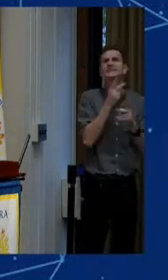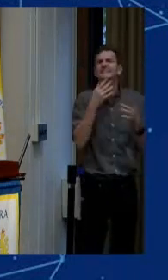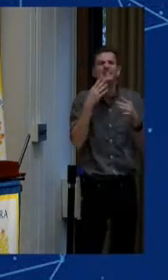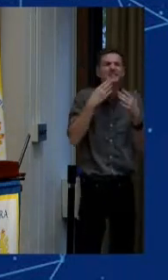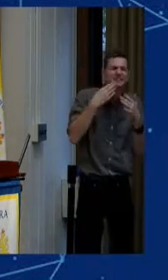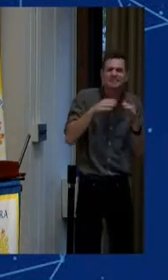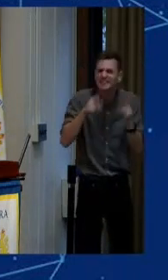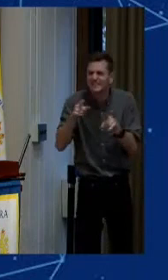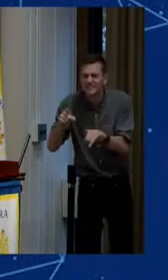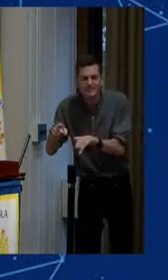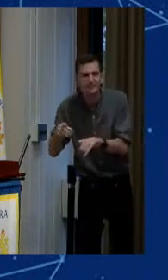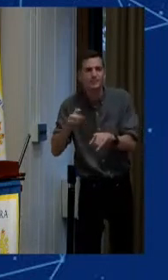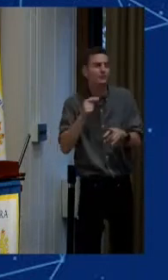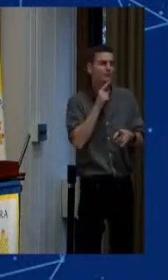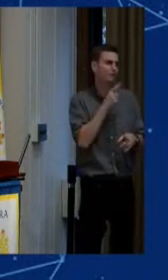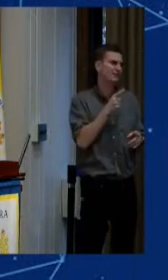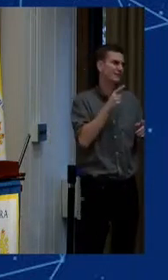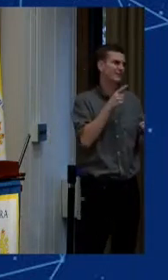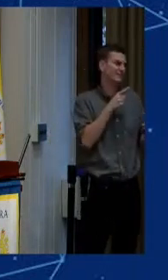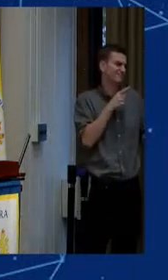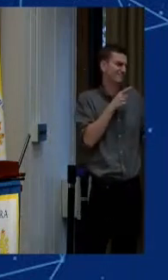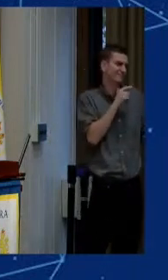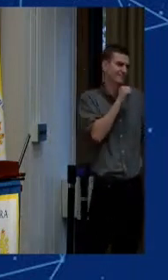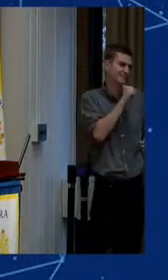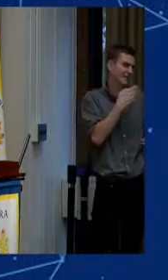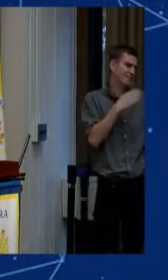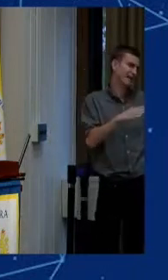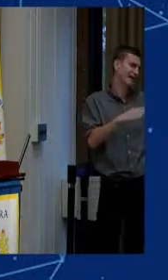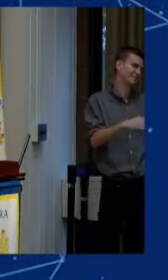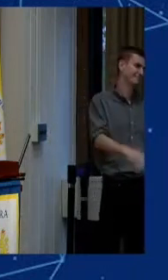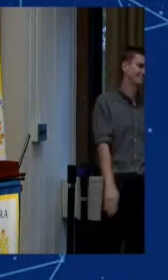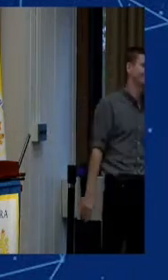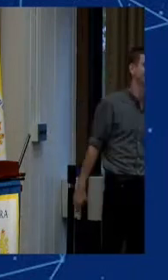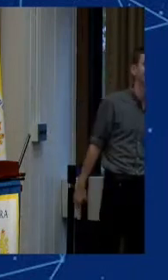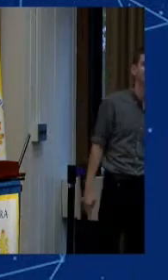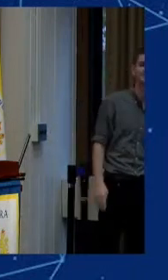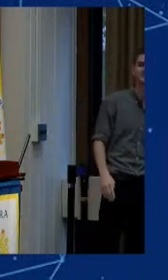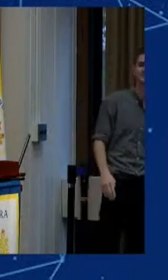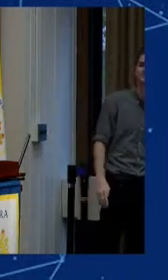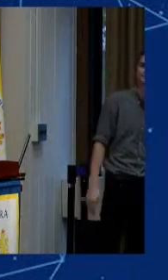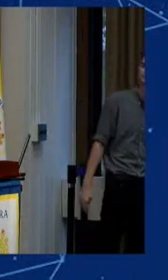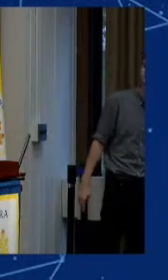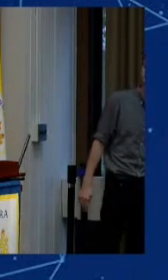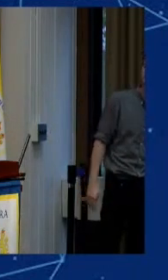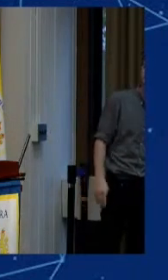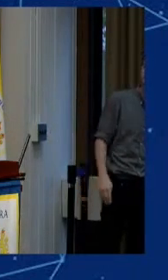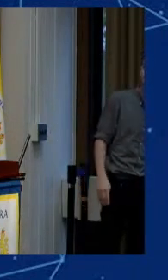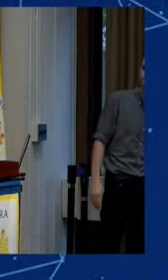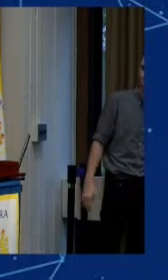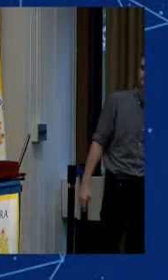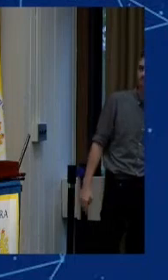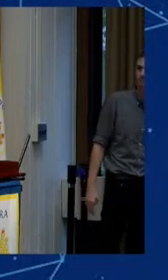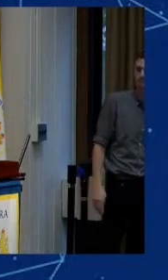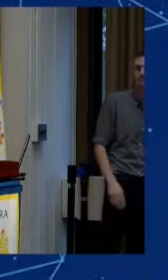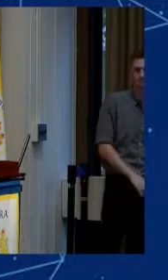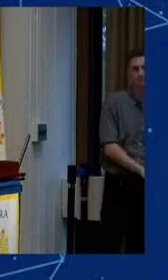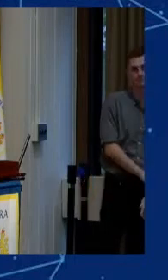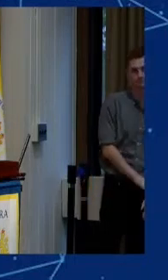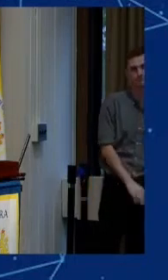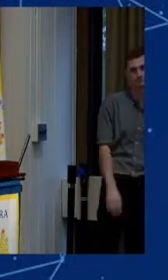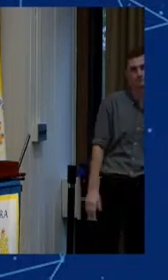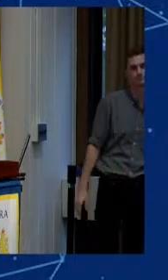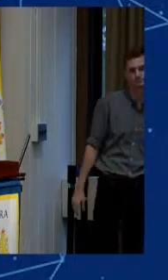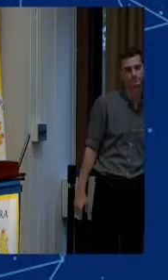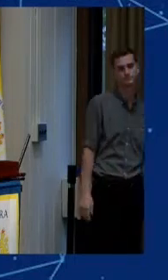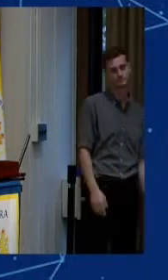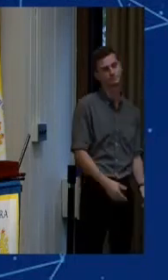Most of the time, things aren't as bad as you maybe think that they might be, what, you know, your anxiety and whatever else take